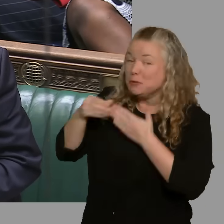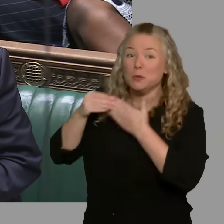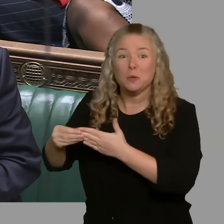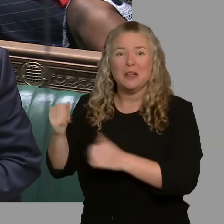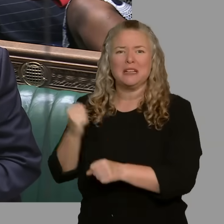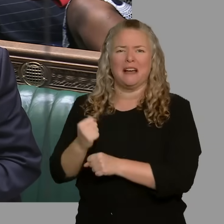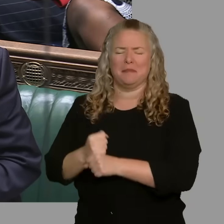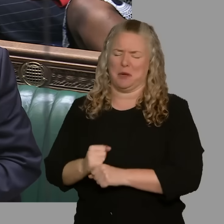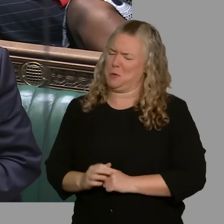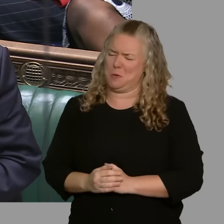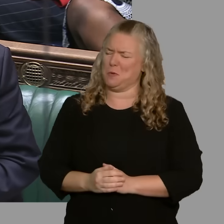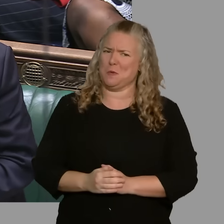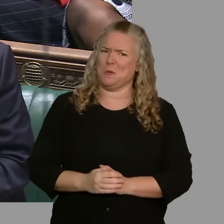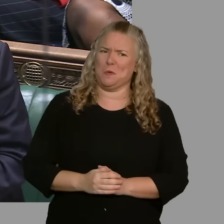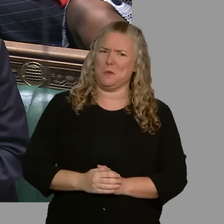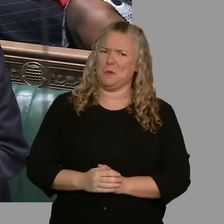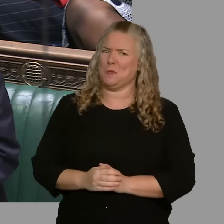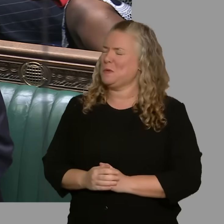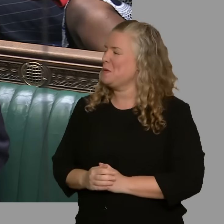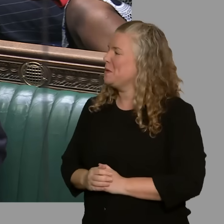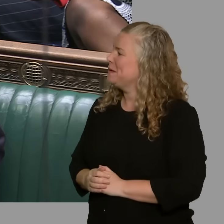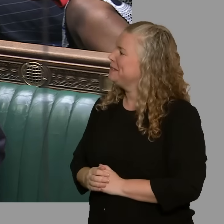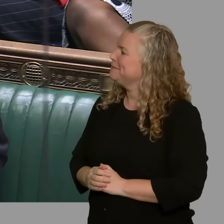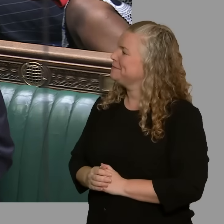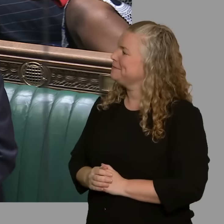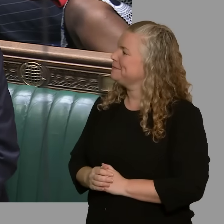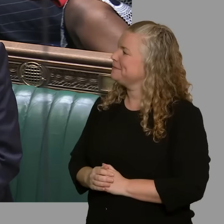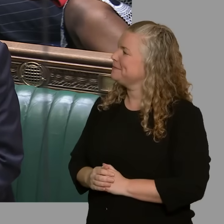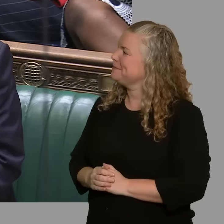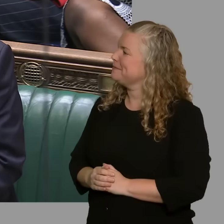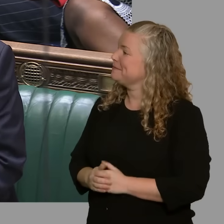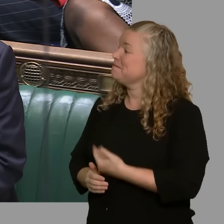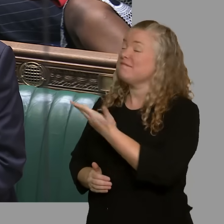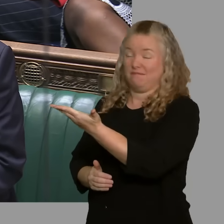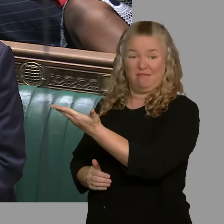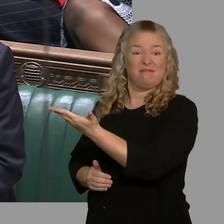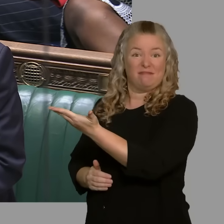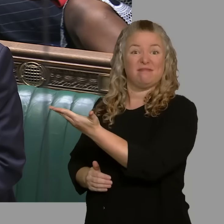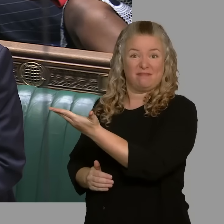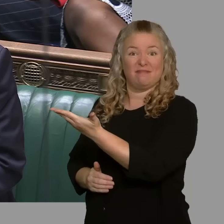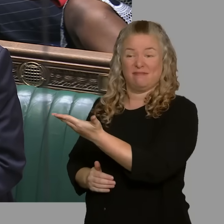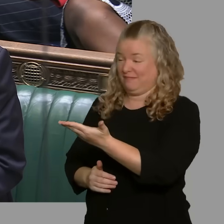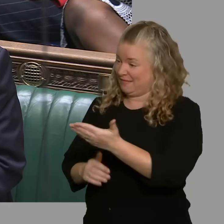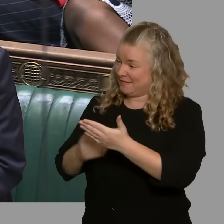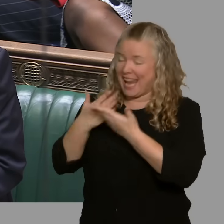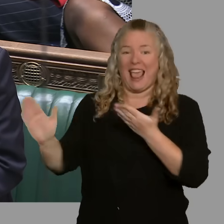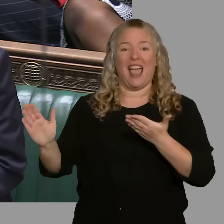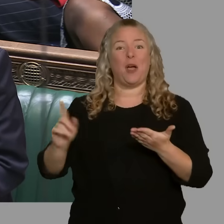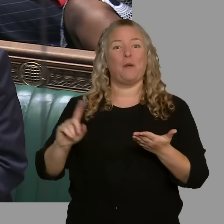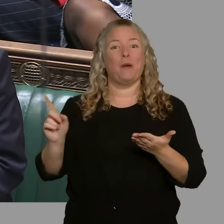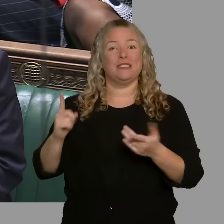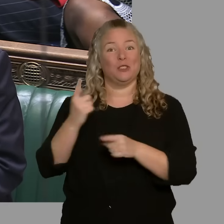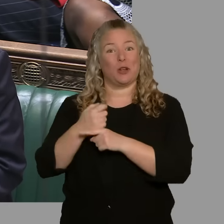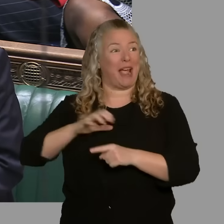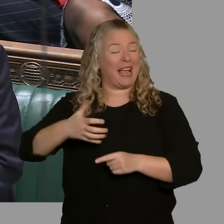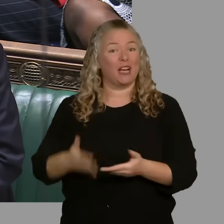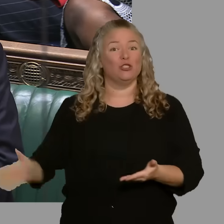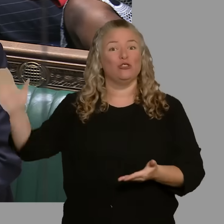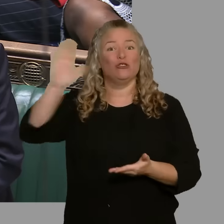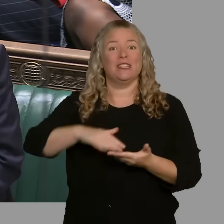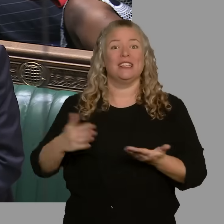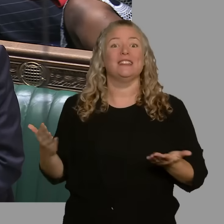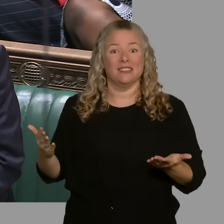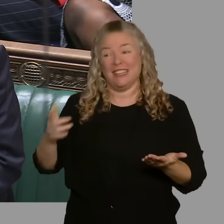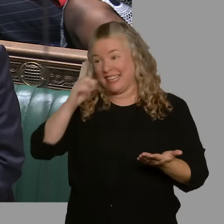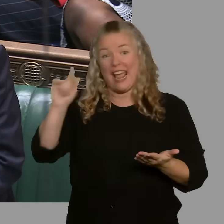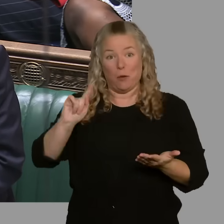country and renew our country. This is Hate Crime Awareness Week. And in the past fortnight, we've seen the horrific terror atrocity